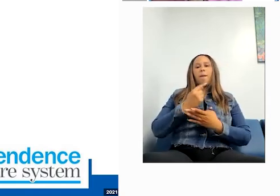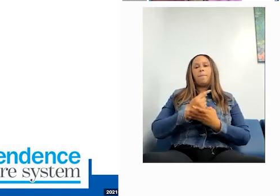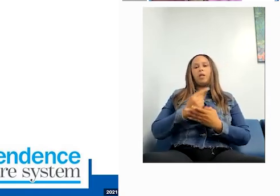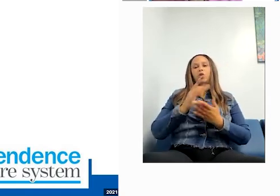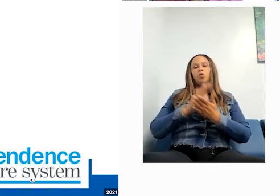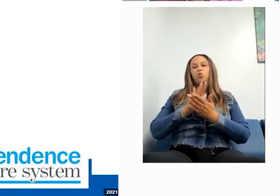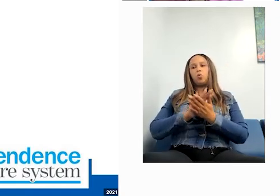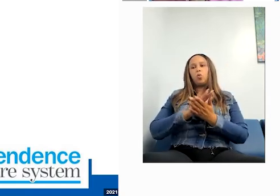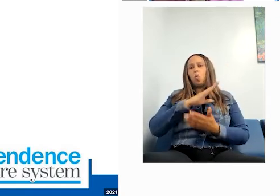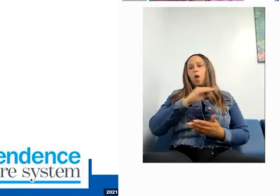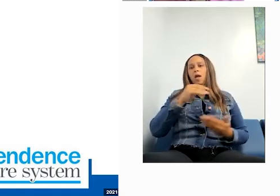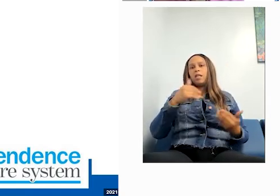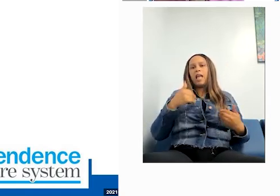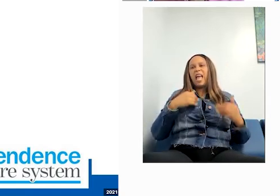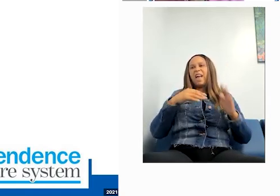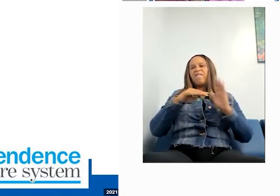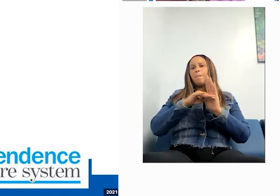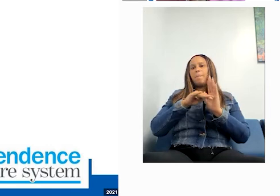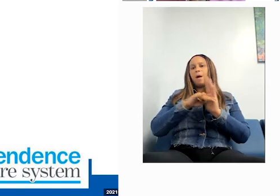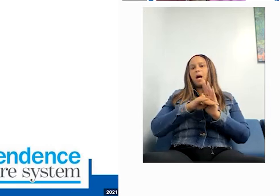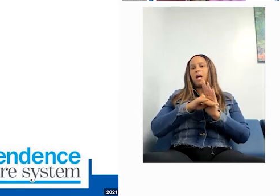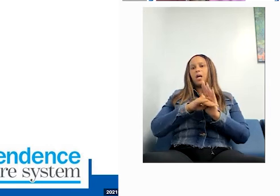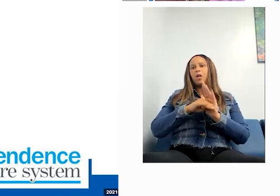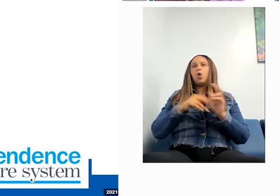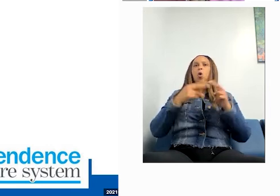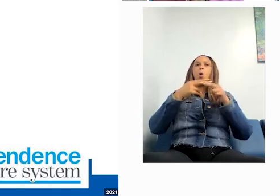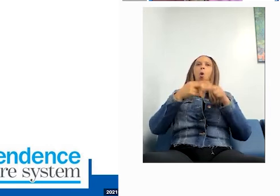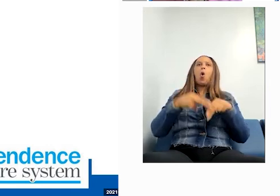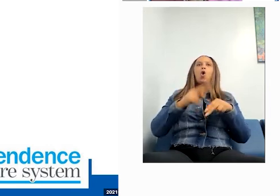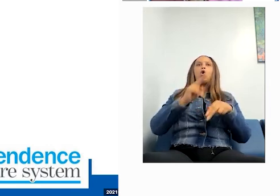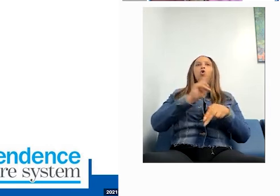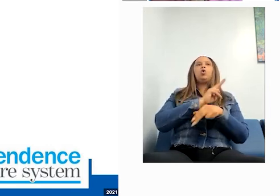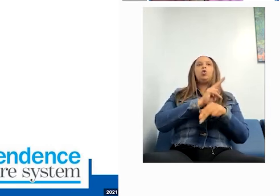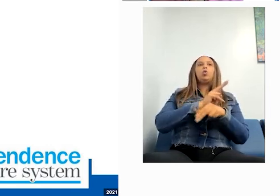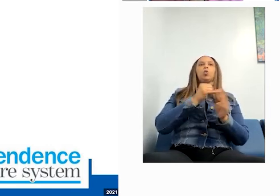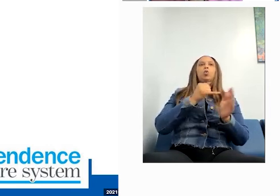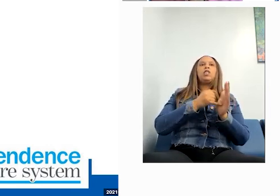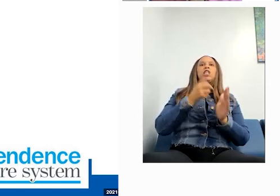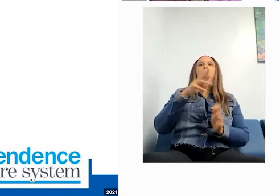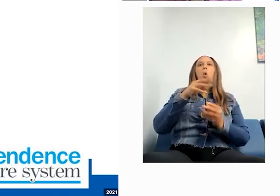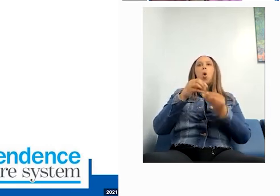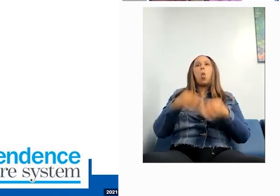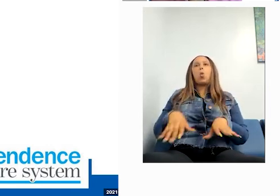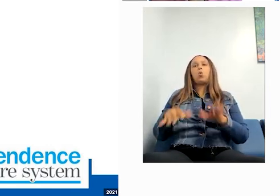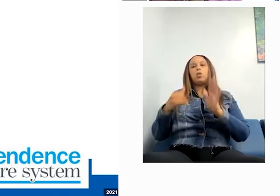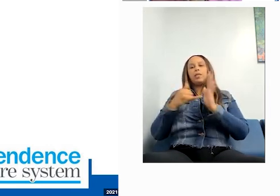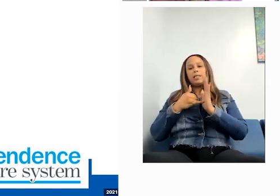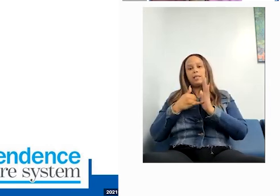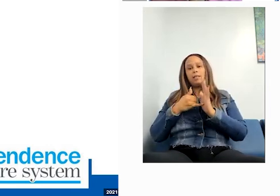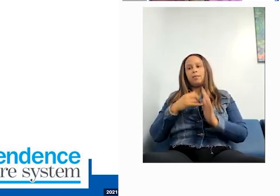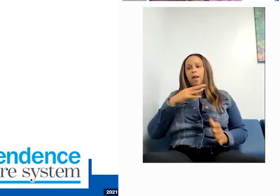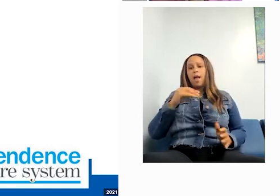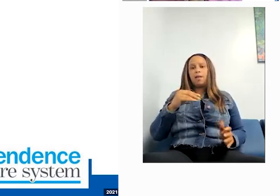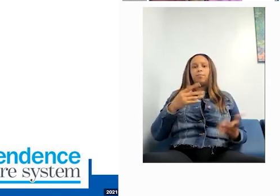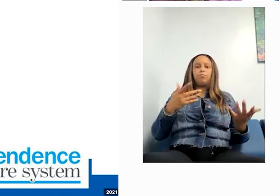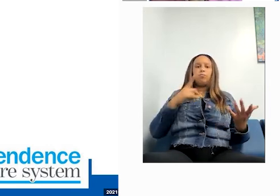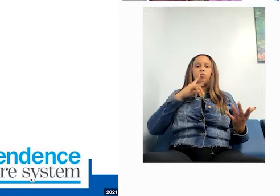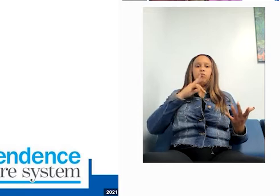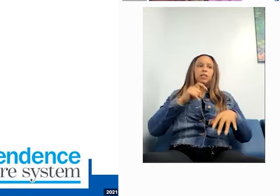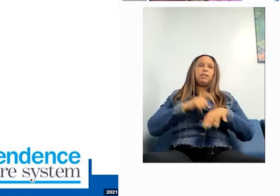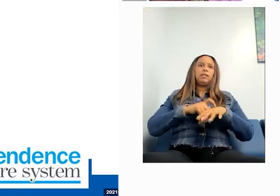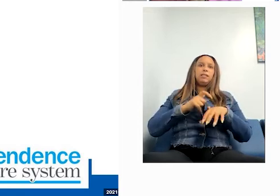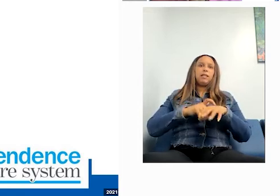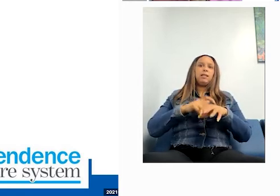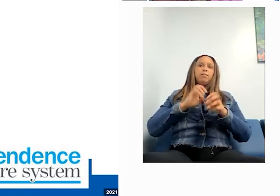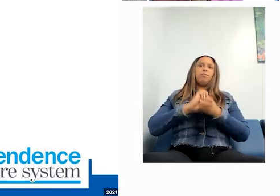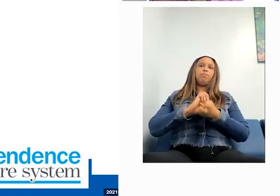was a motto called "Use it or lose it." And I'd like to tell you that we've evolved, certainly in the wheelchair